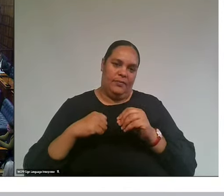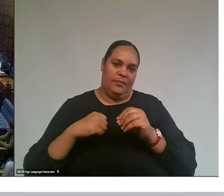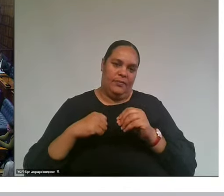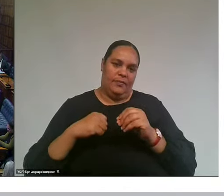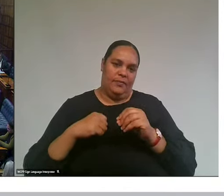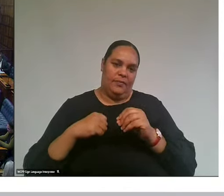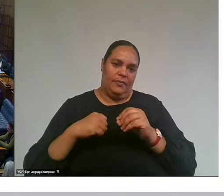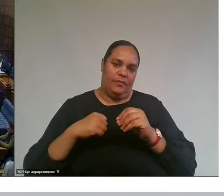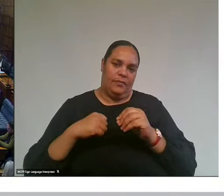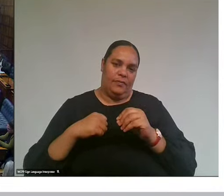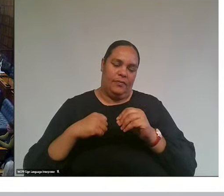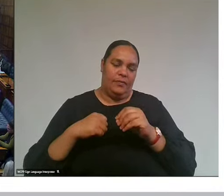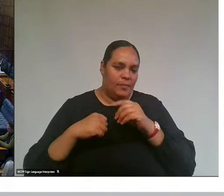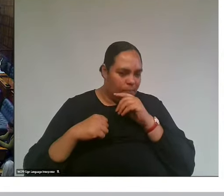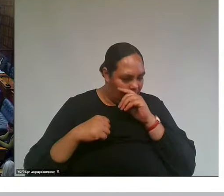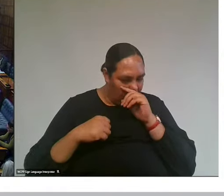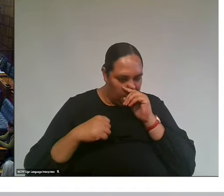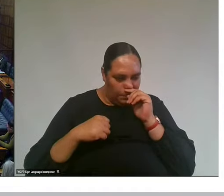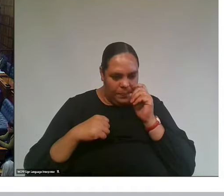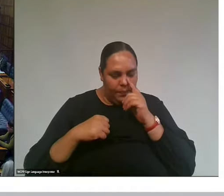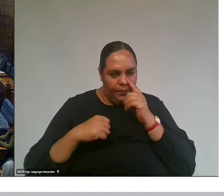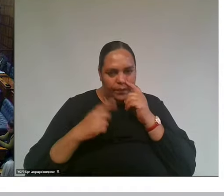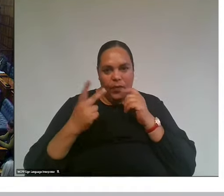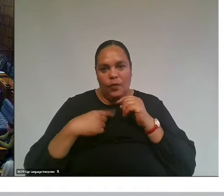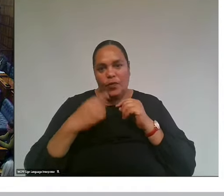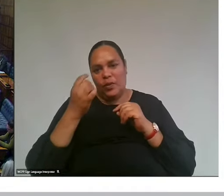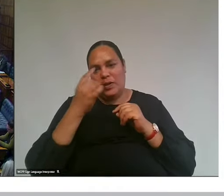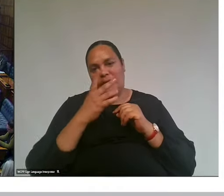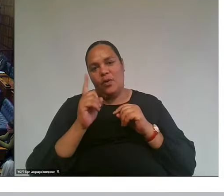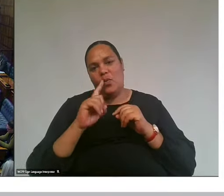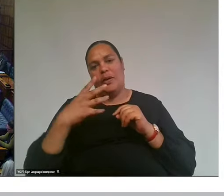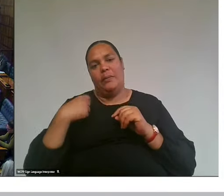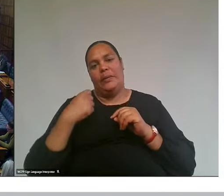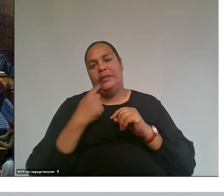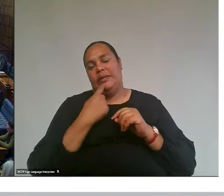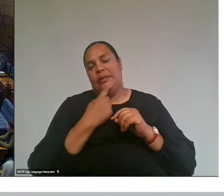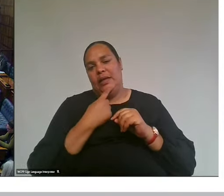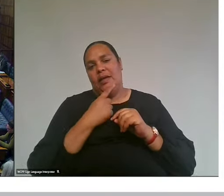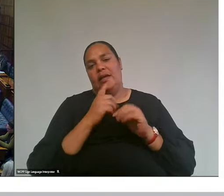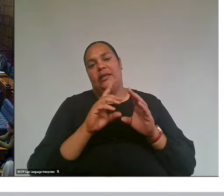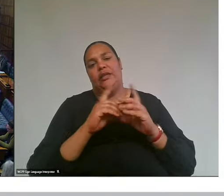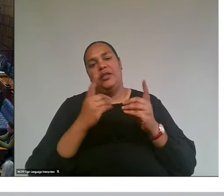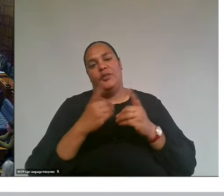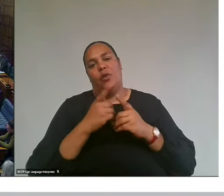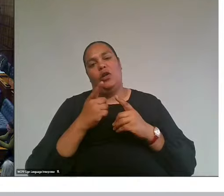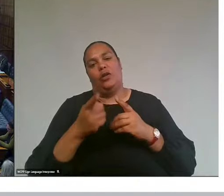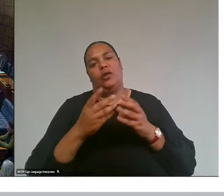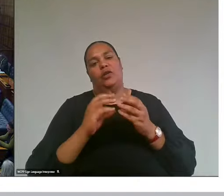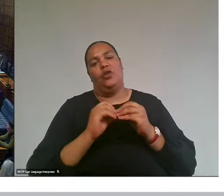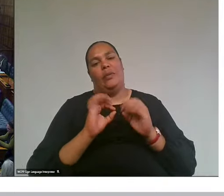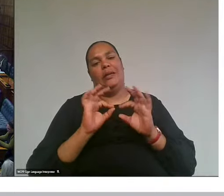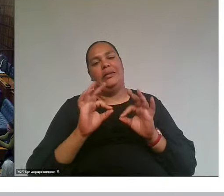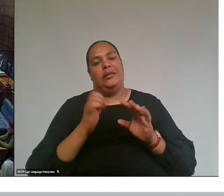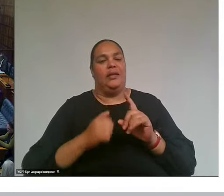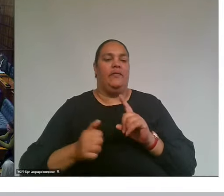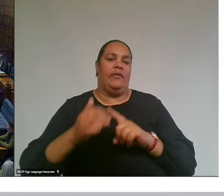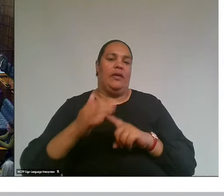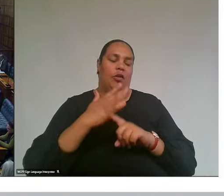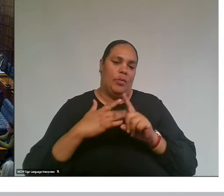municipalities and also leing out what the minister has been saying that the department is to create that